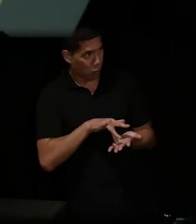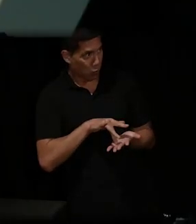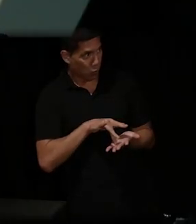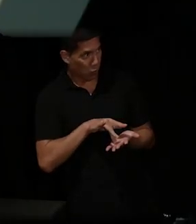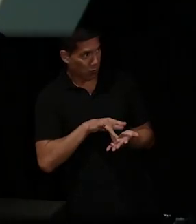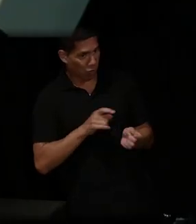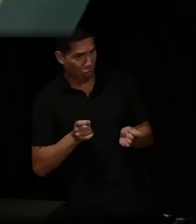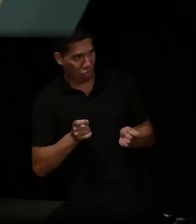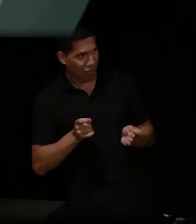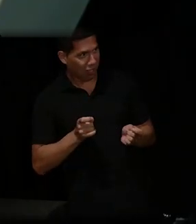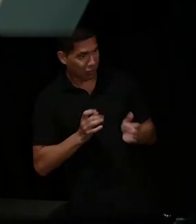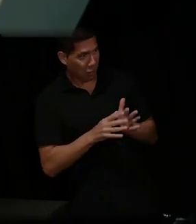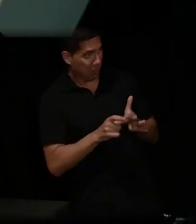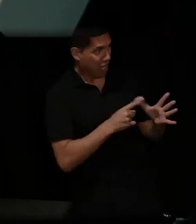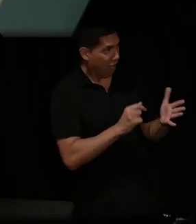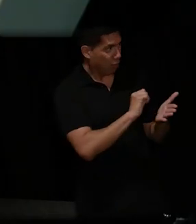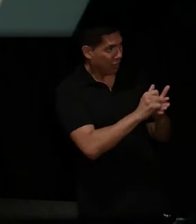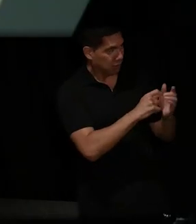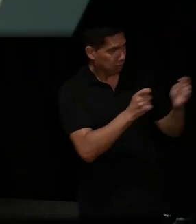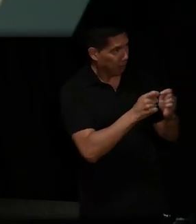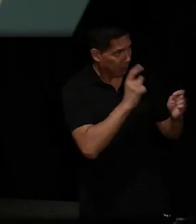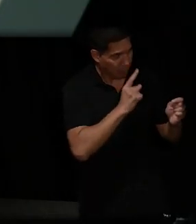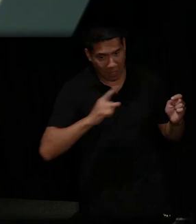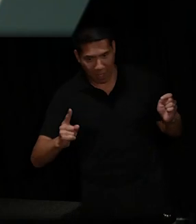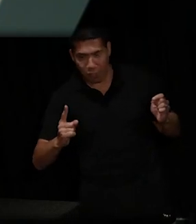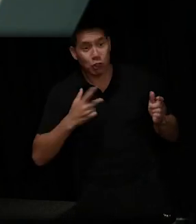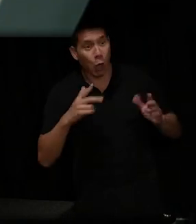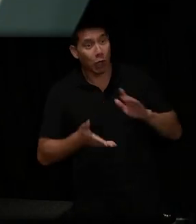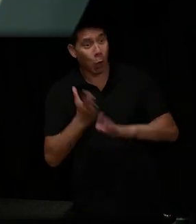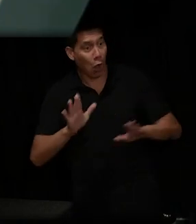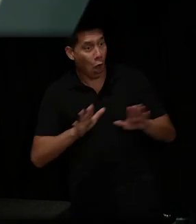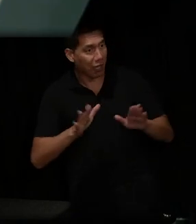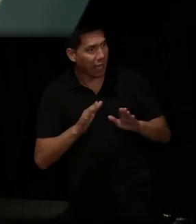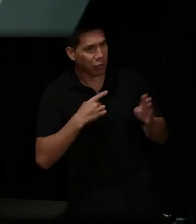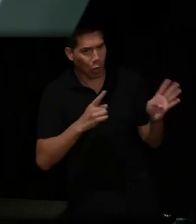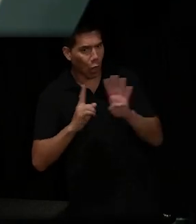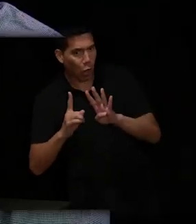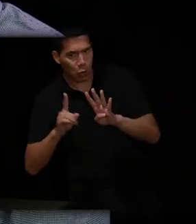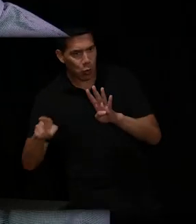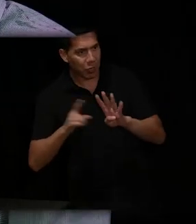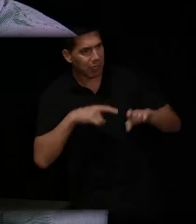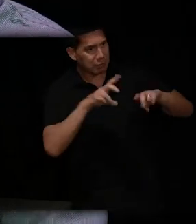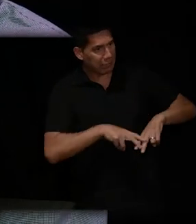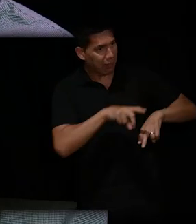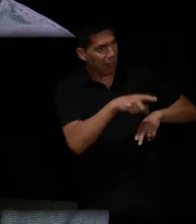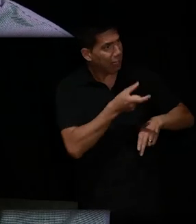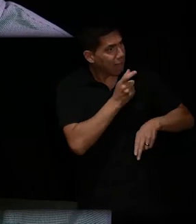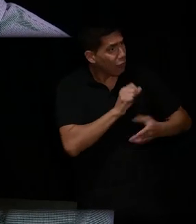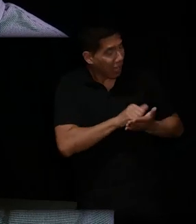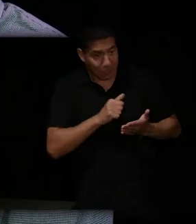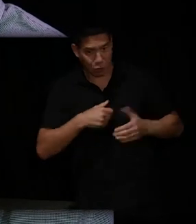So the president's playing around a golf on his holiday. Right. So you guys, you can stay in that cafe. The president liked to play